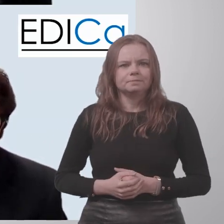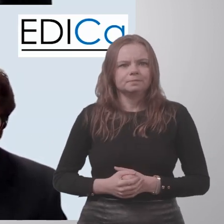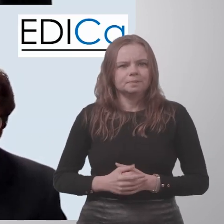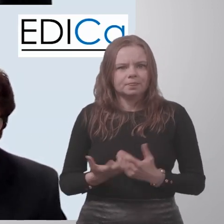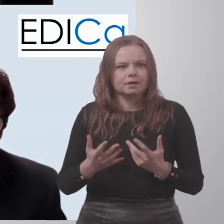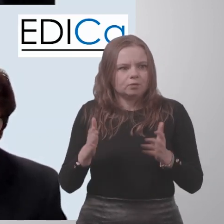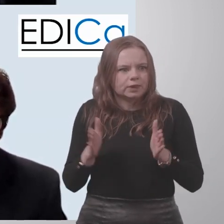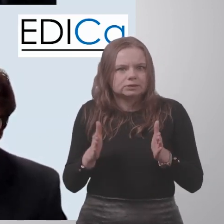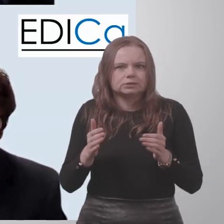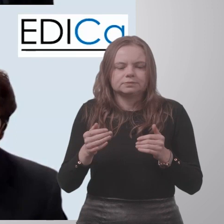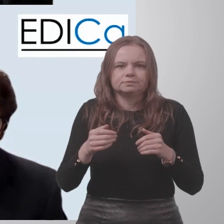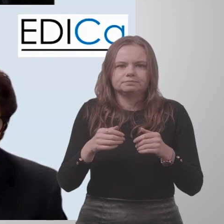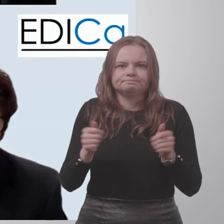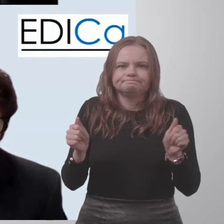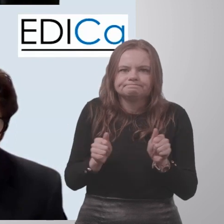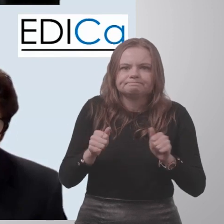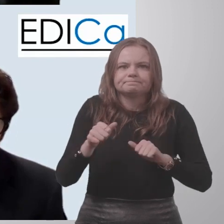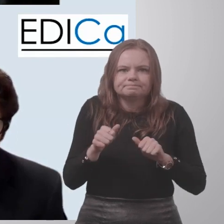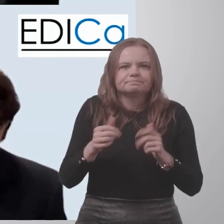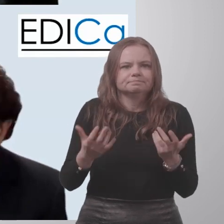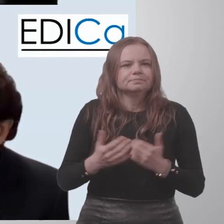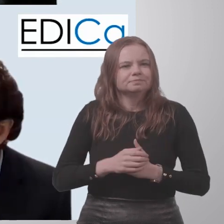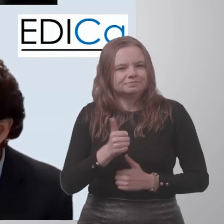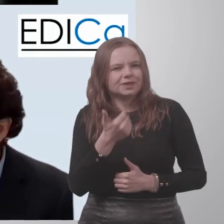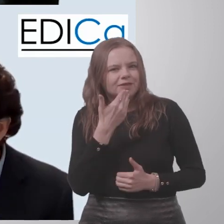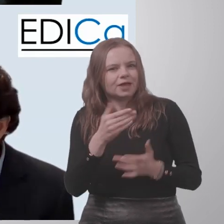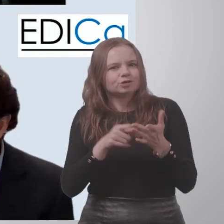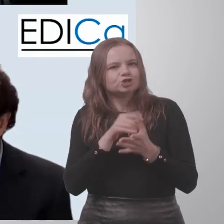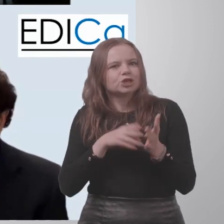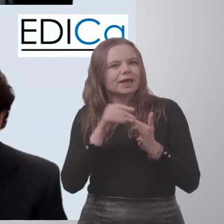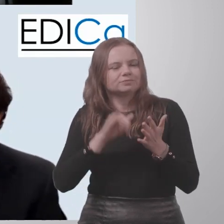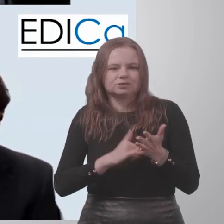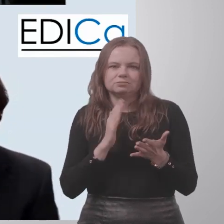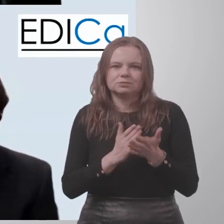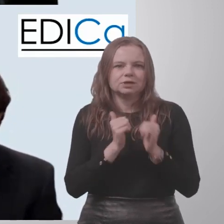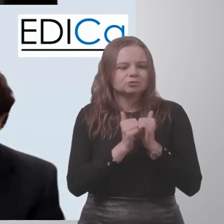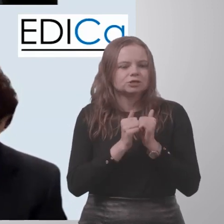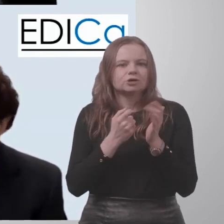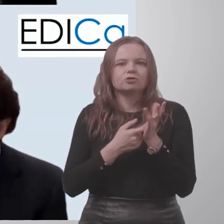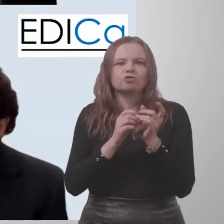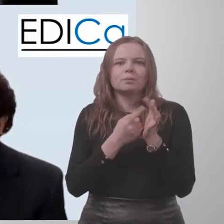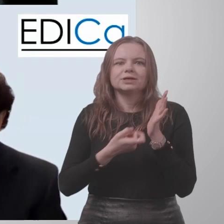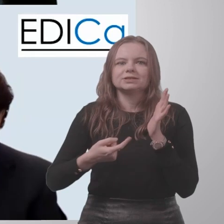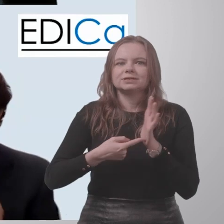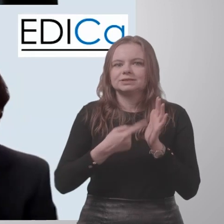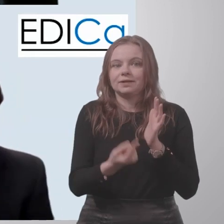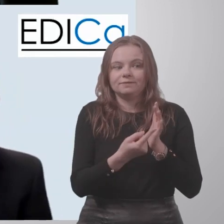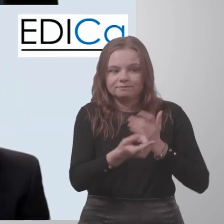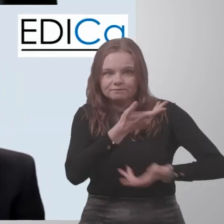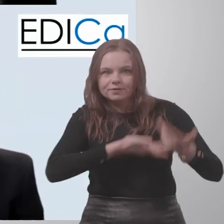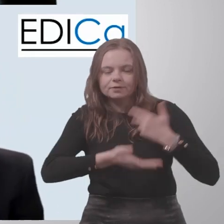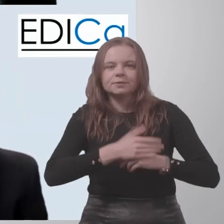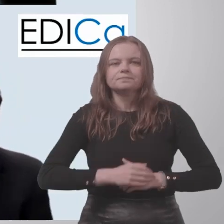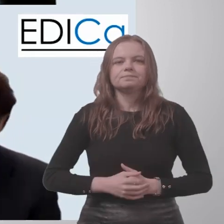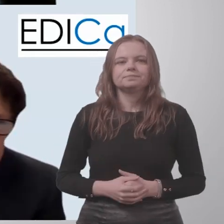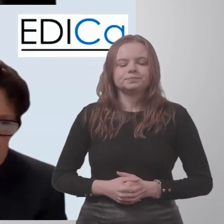say. That's great. Thank you so much, James. Really appreciate that. And Robert, to your good self. I think I'm